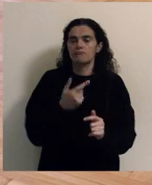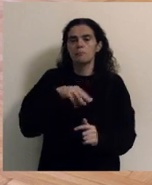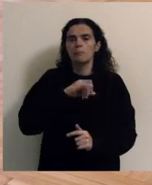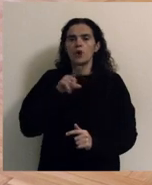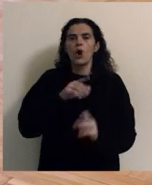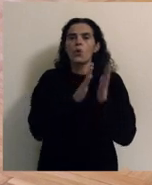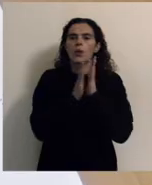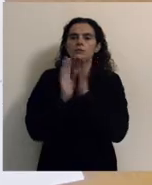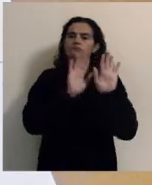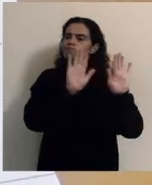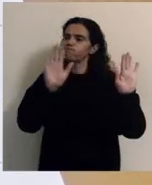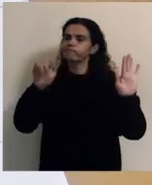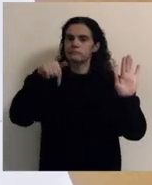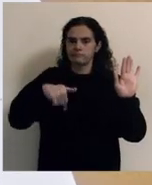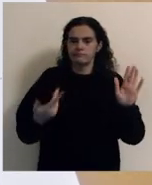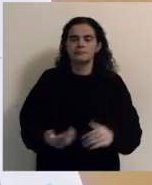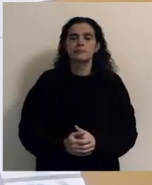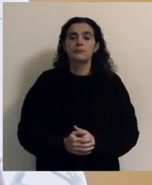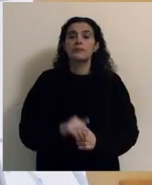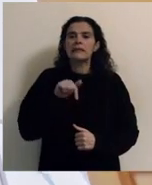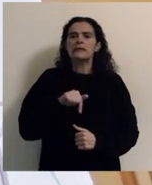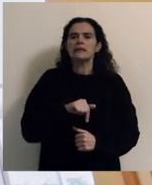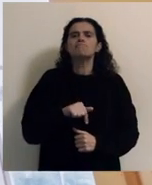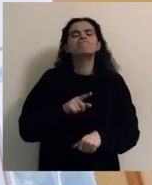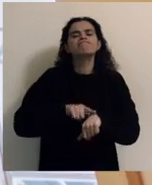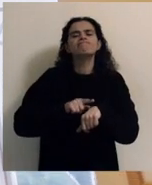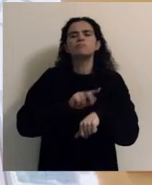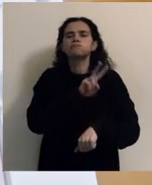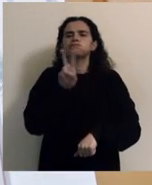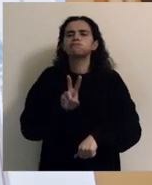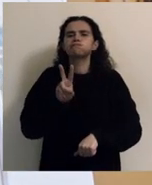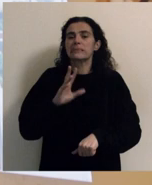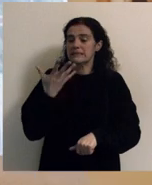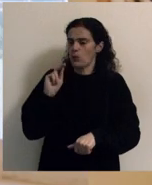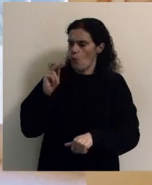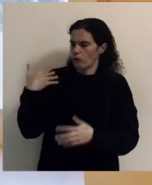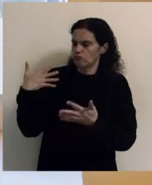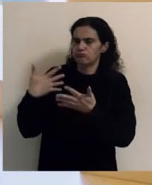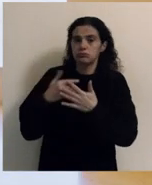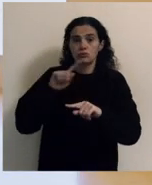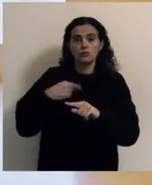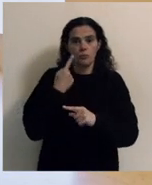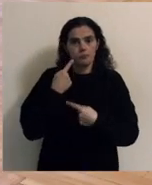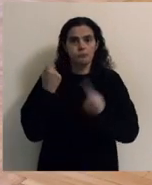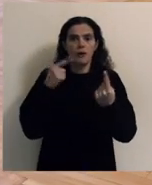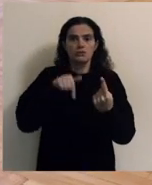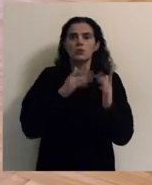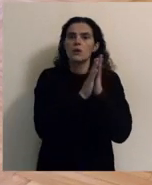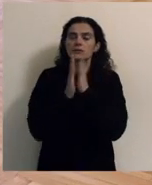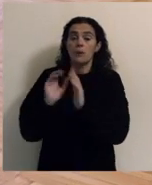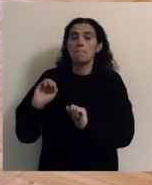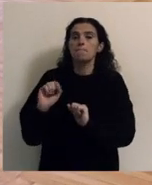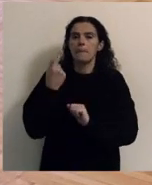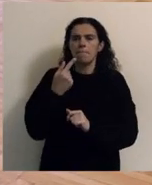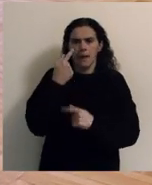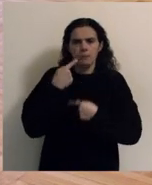Miró collection and of this exhibition. This is the second time in 5 years that we're showing the collection. The